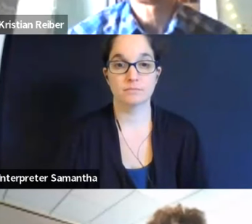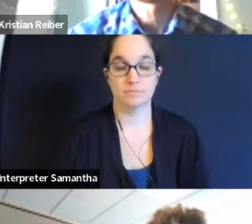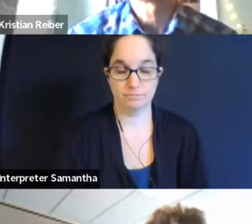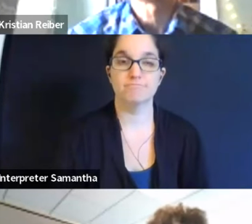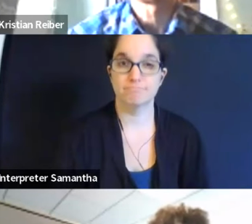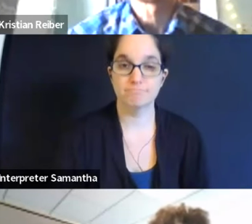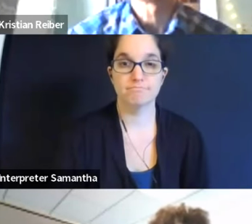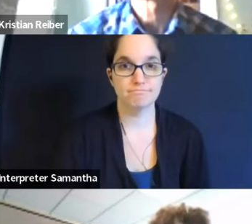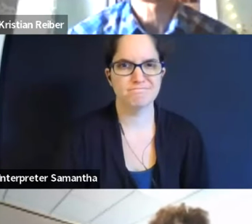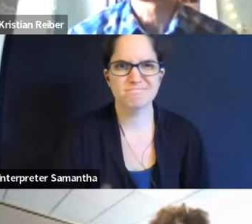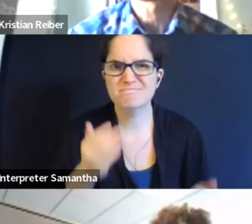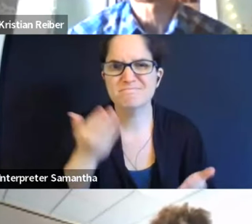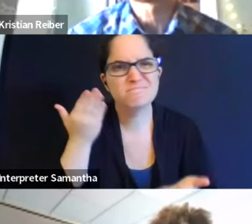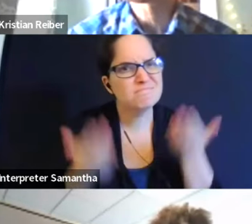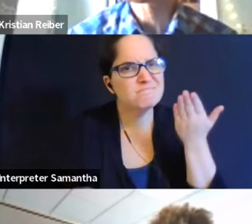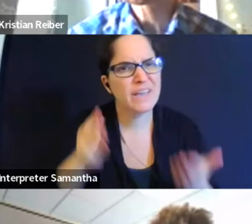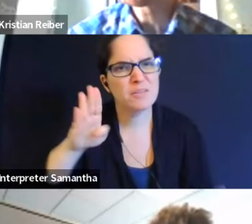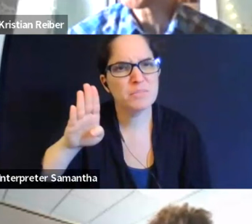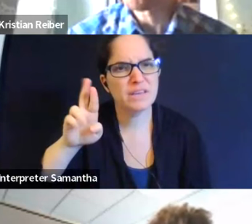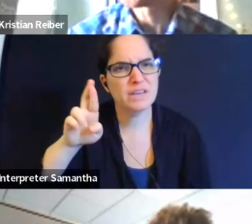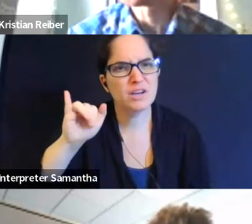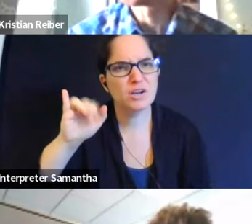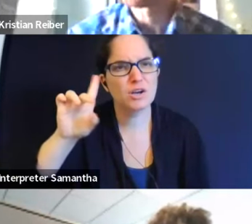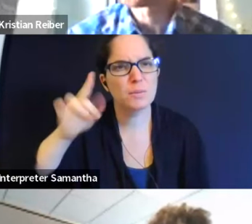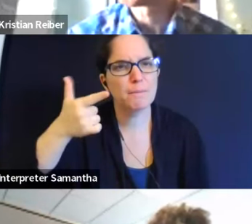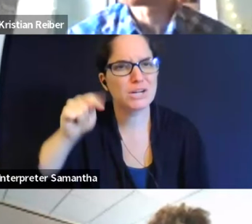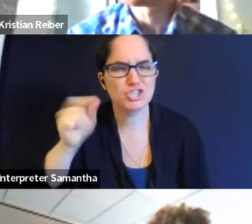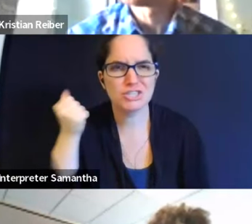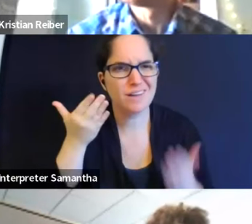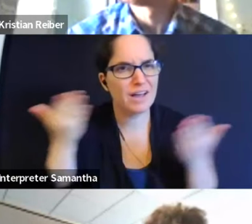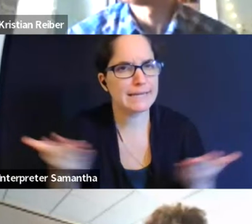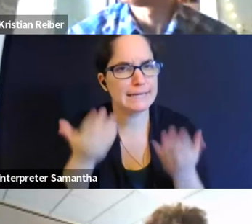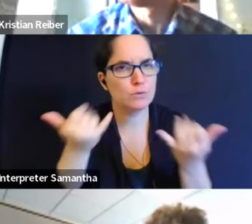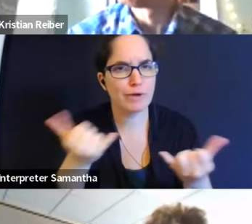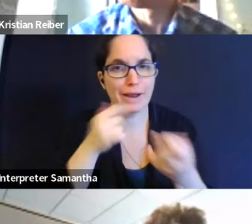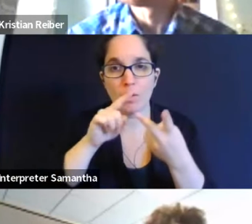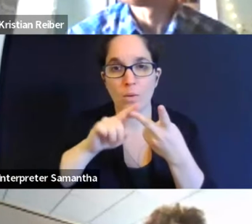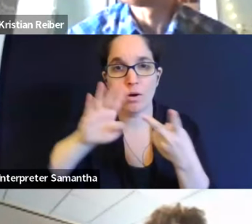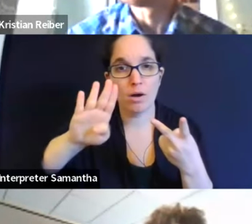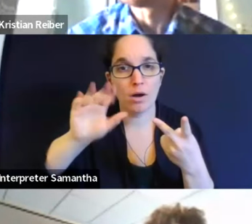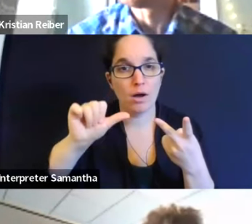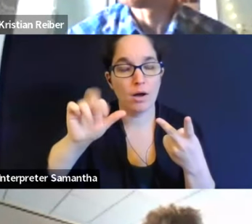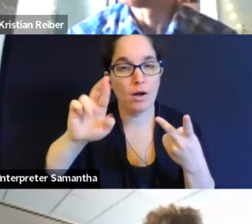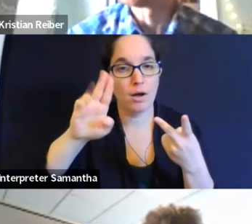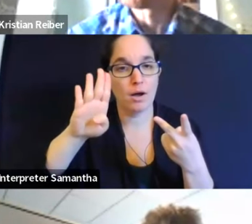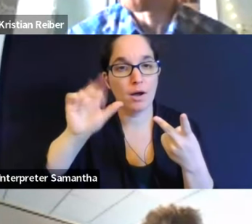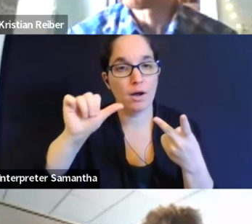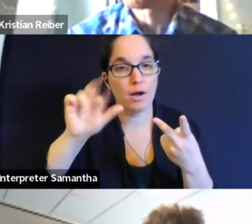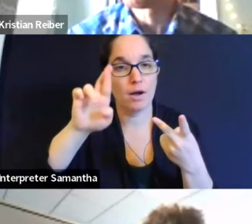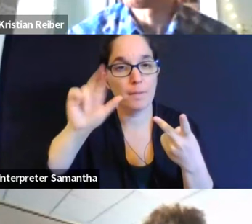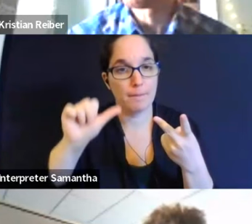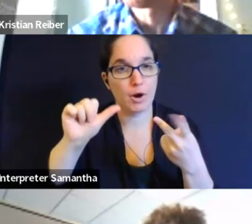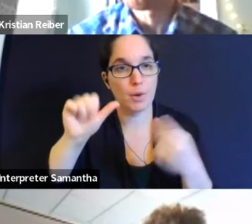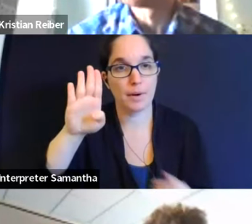Okay, I'm not sure if she's on or if she's hearing us, and also to Barbara Bennett, our other